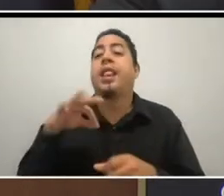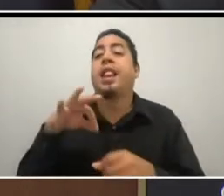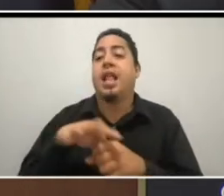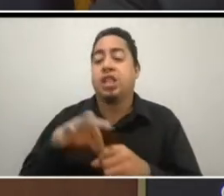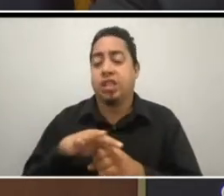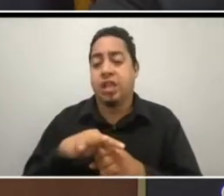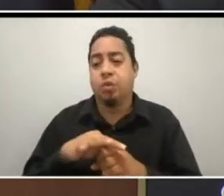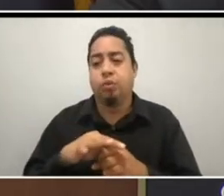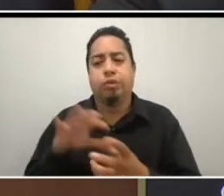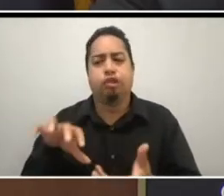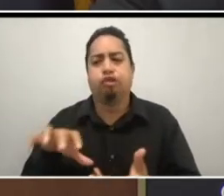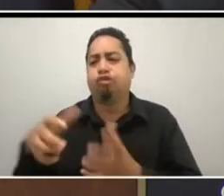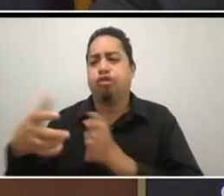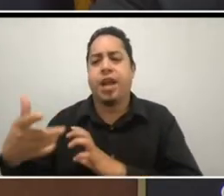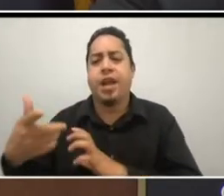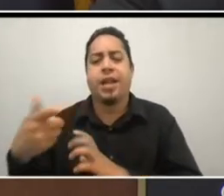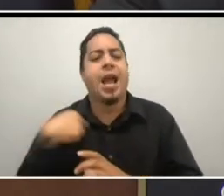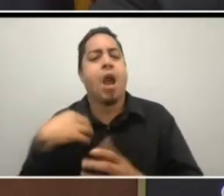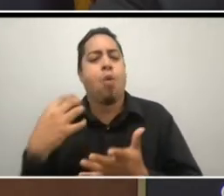Arizona, unquote.